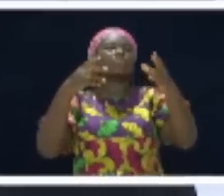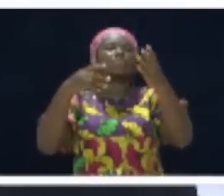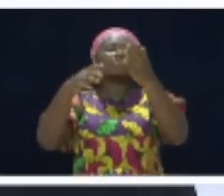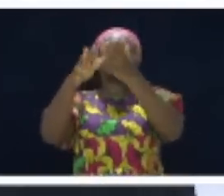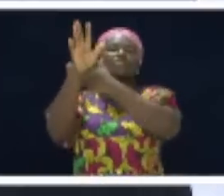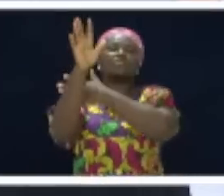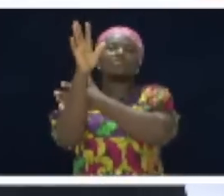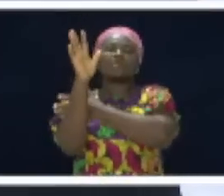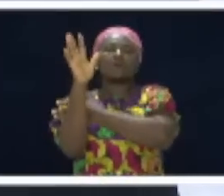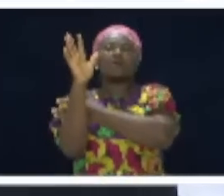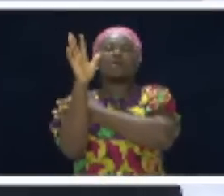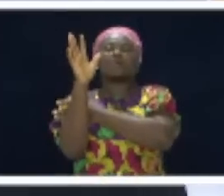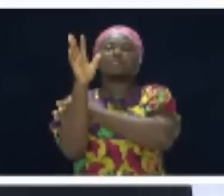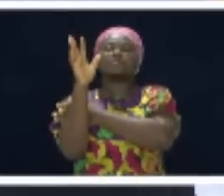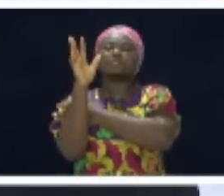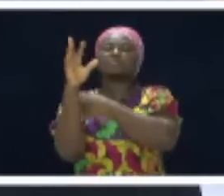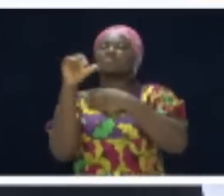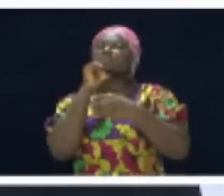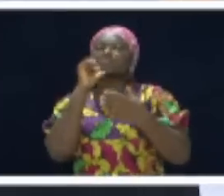invisible God,